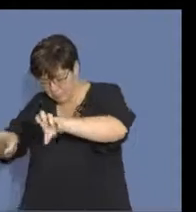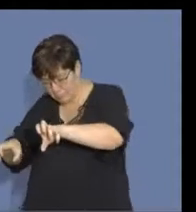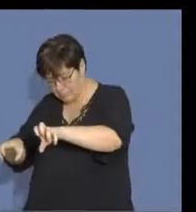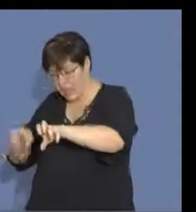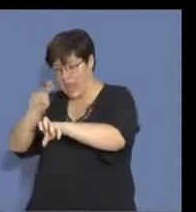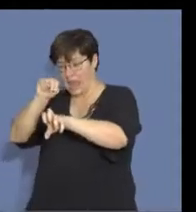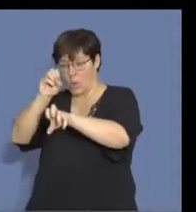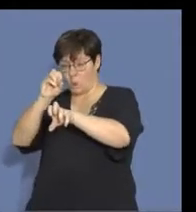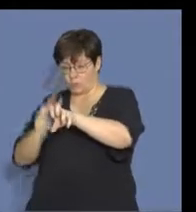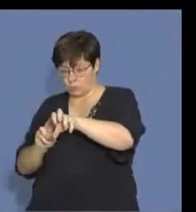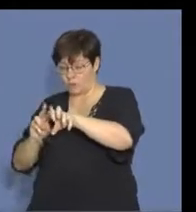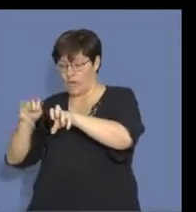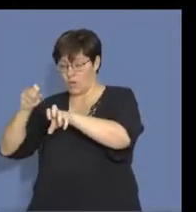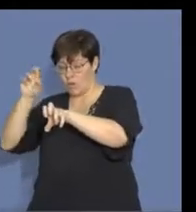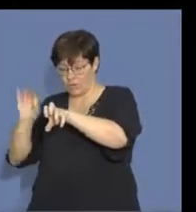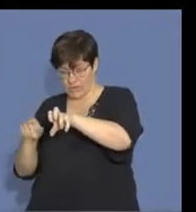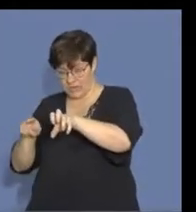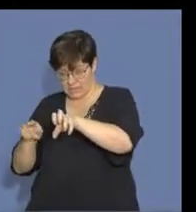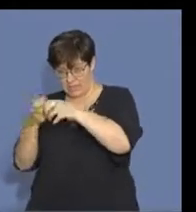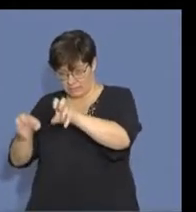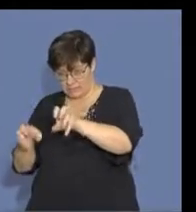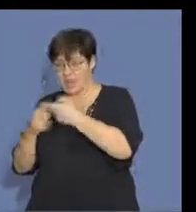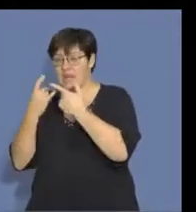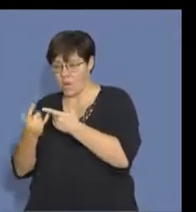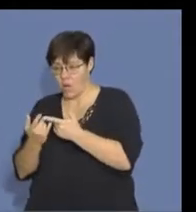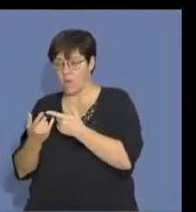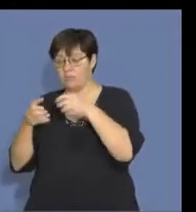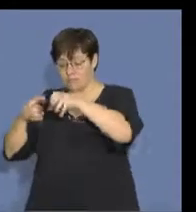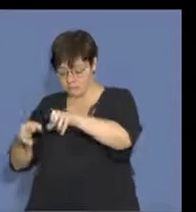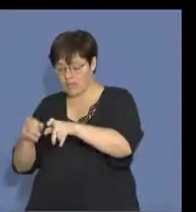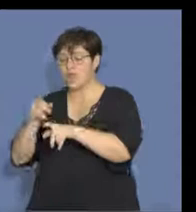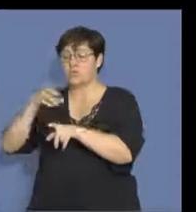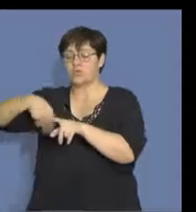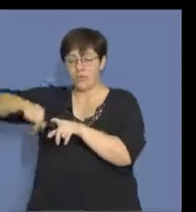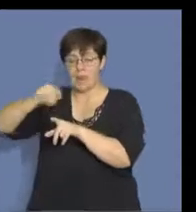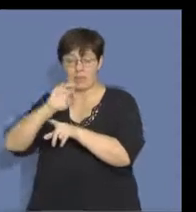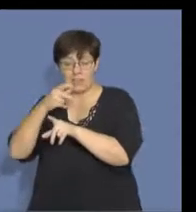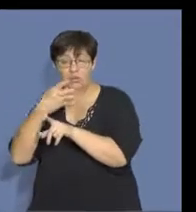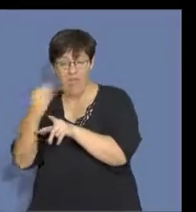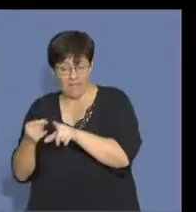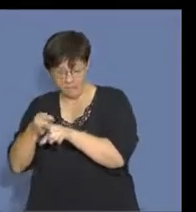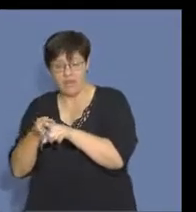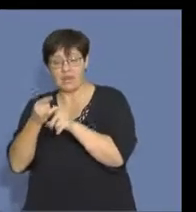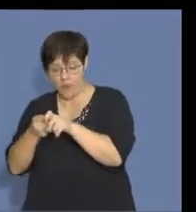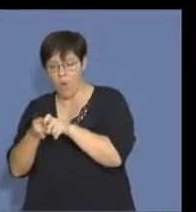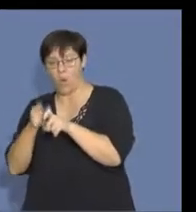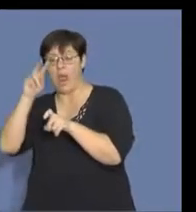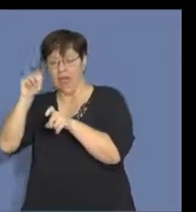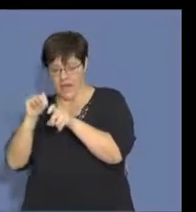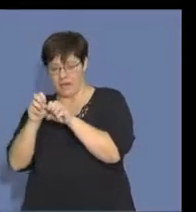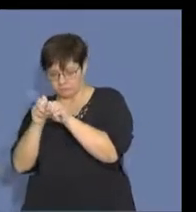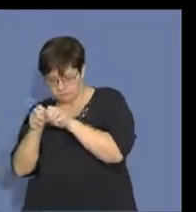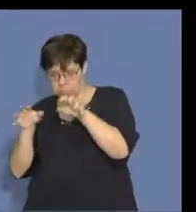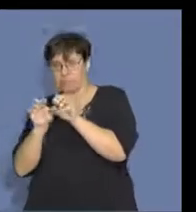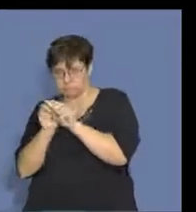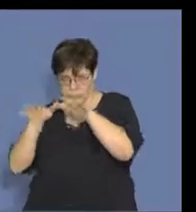broken down using bacteria, which are called your denitrifying bacteria, and these in turn release the nitrogen gas into the